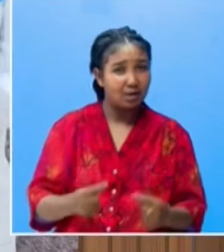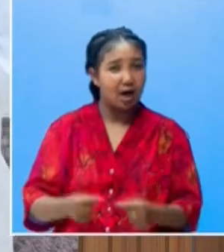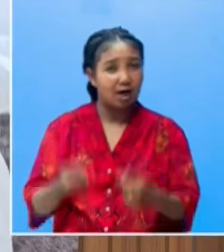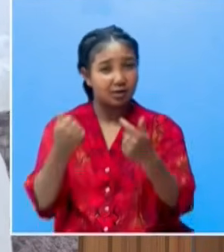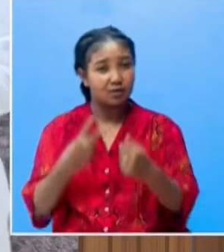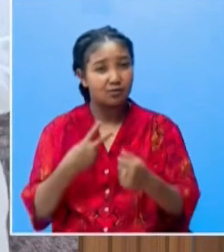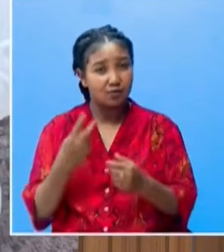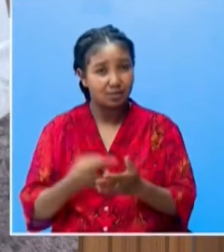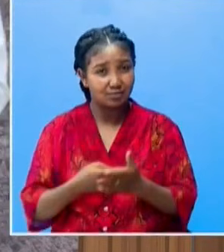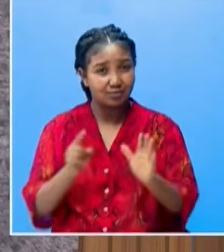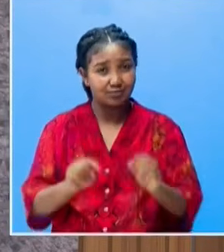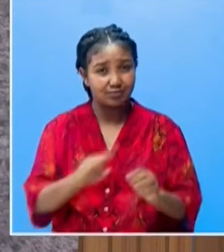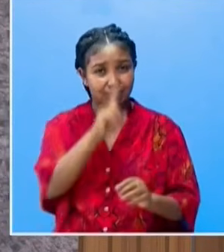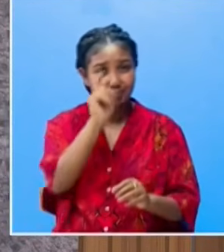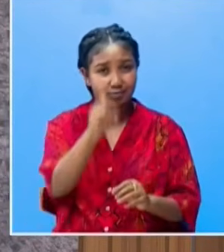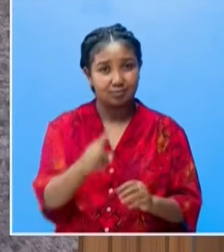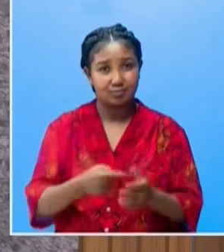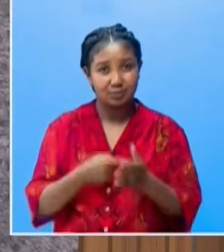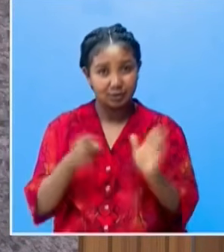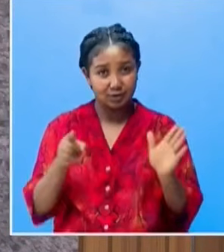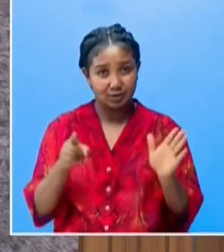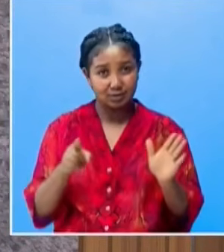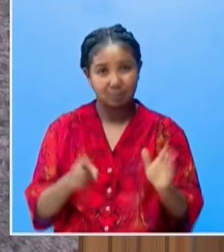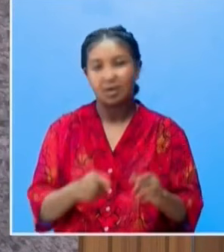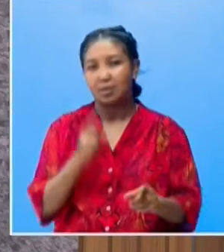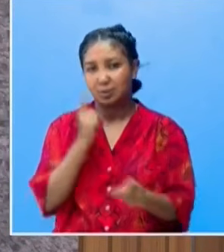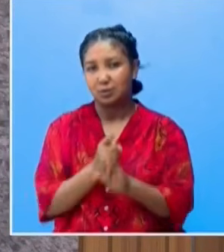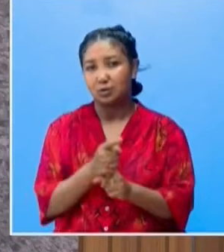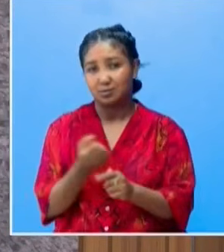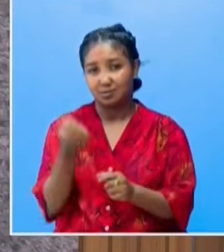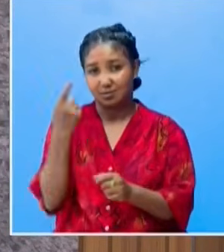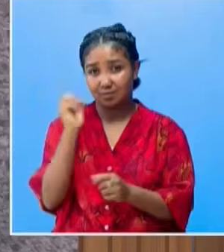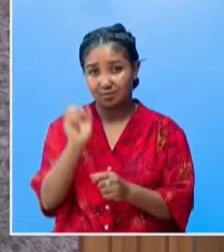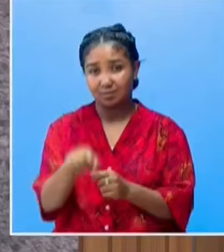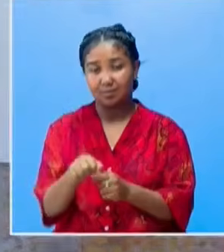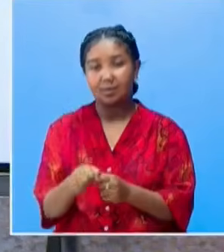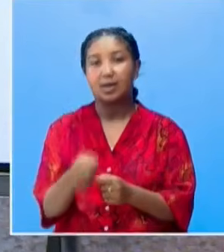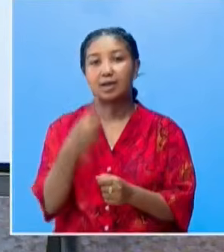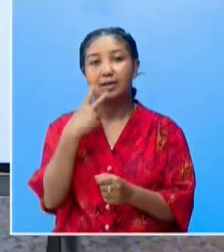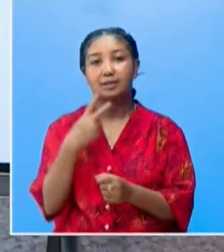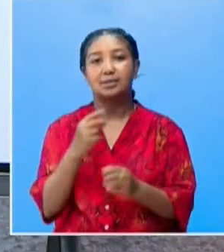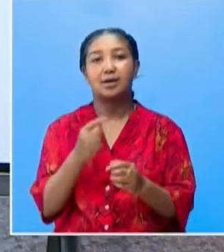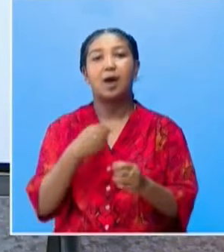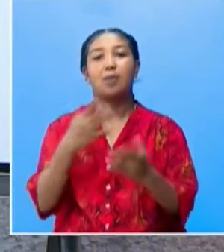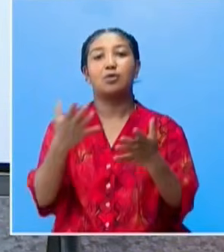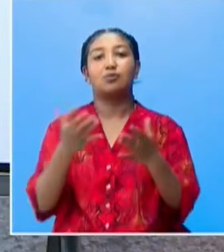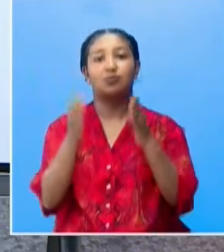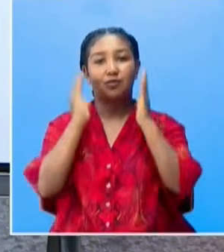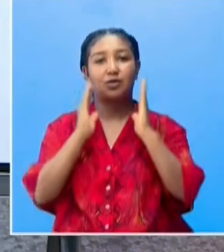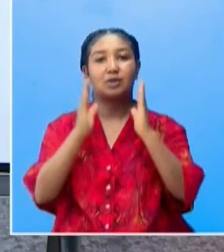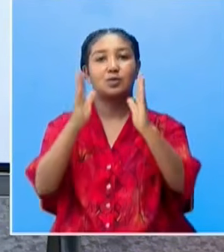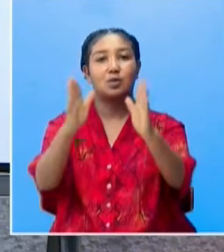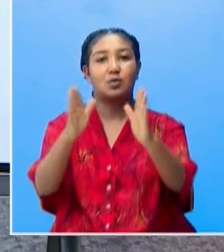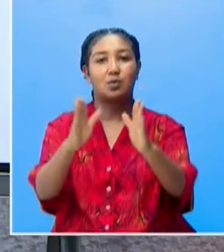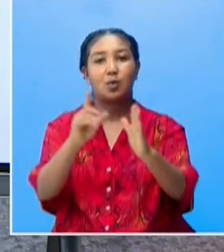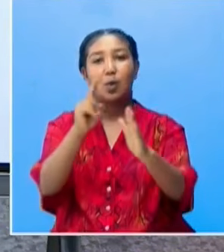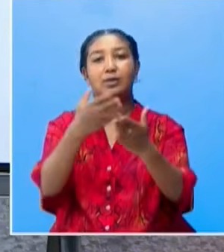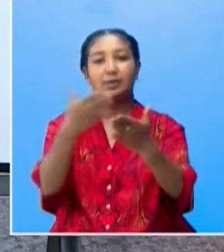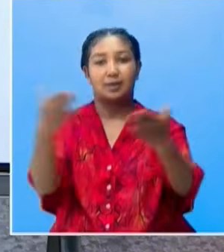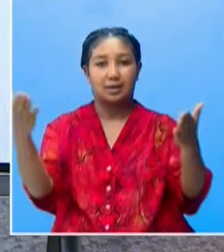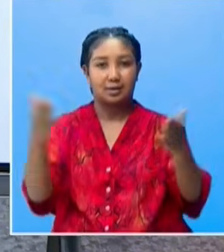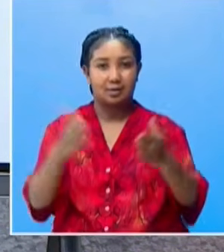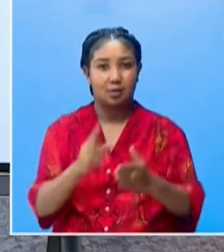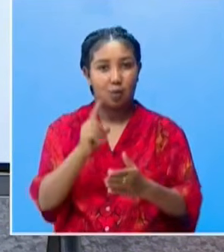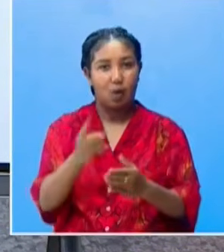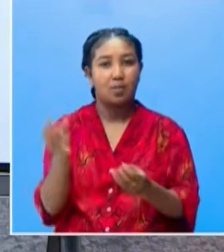and active voice? I'm sure you do. Let us see, I want you to focus on one thing,